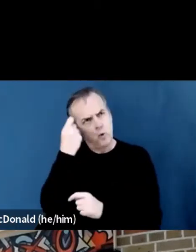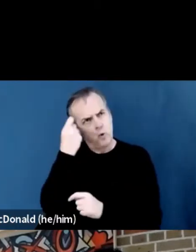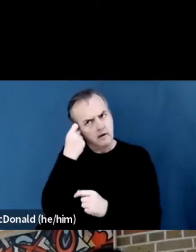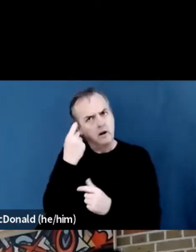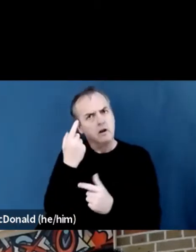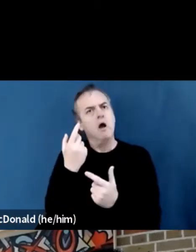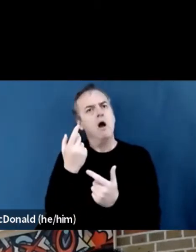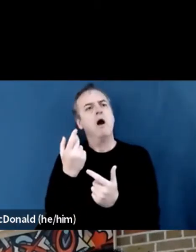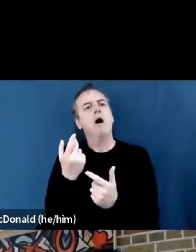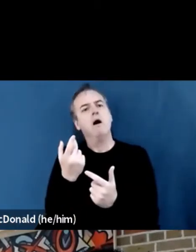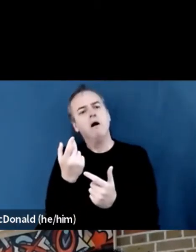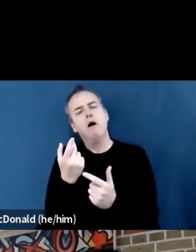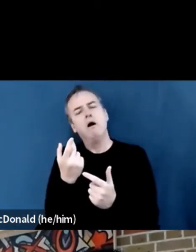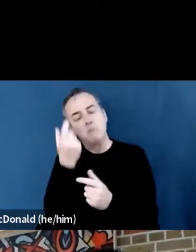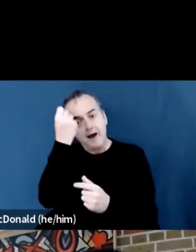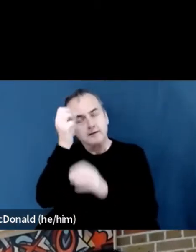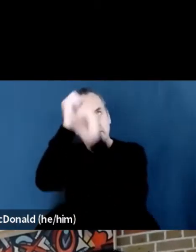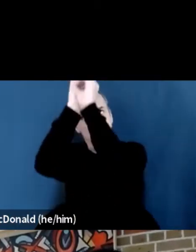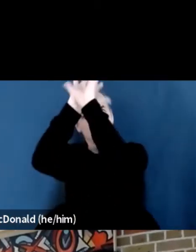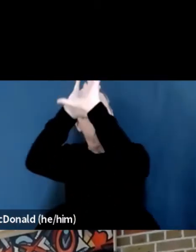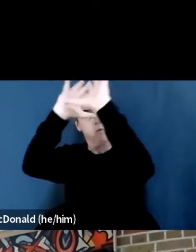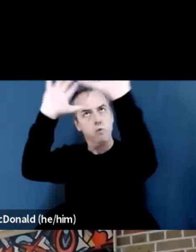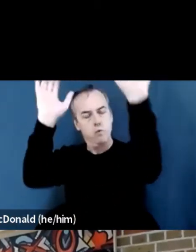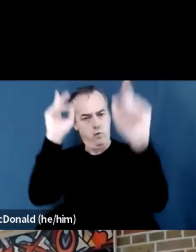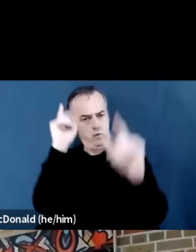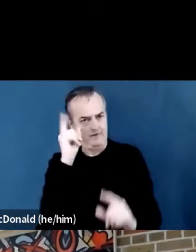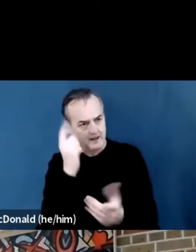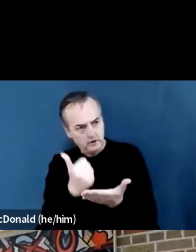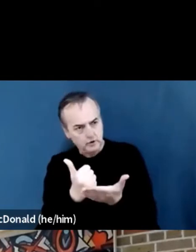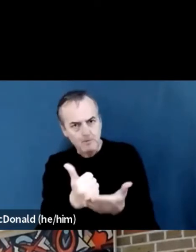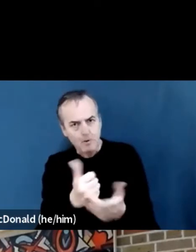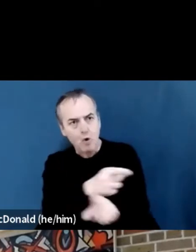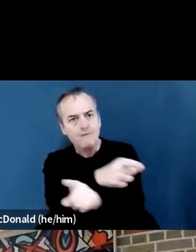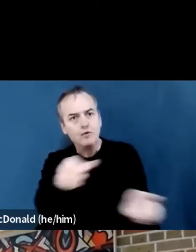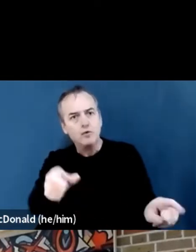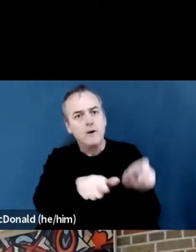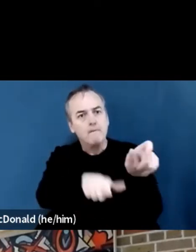actually writers who work in the theatre have got a lot to